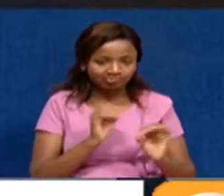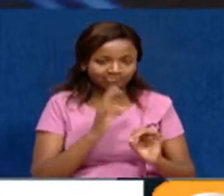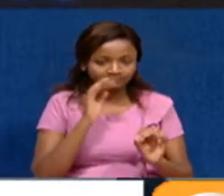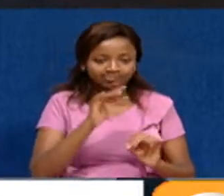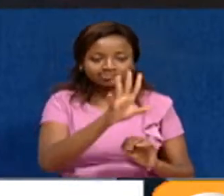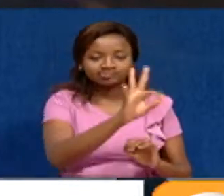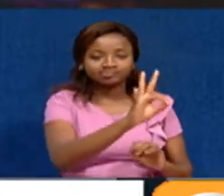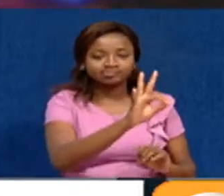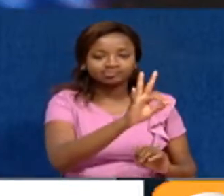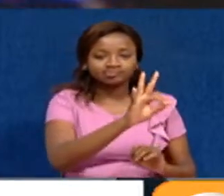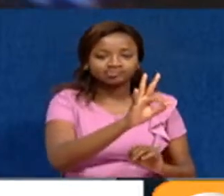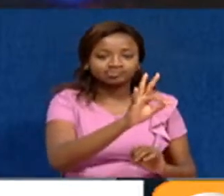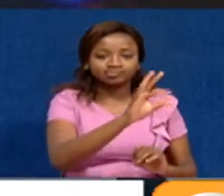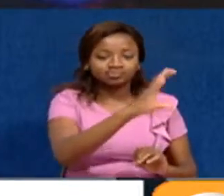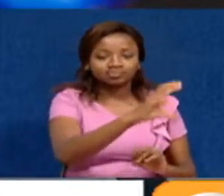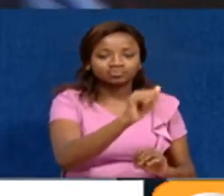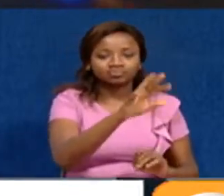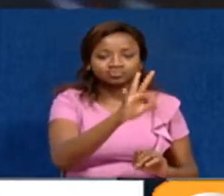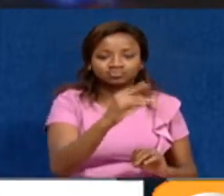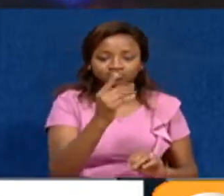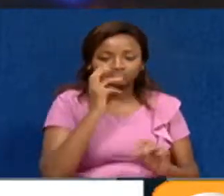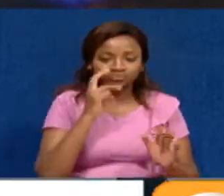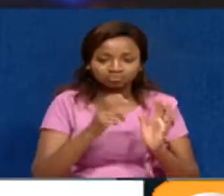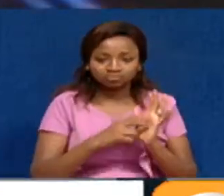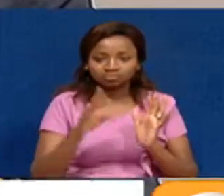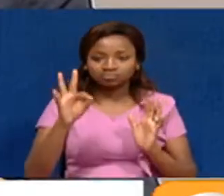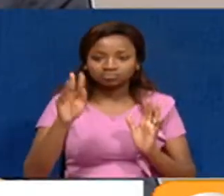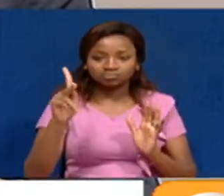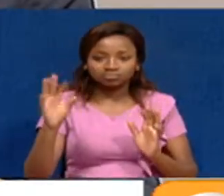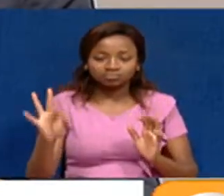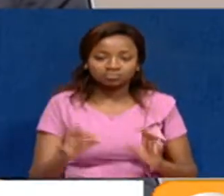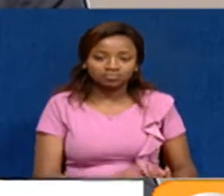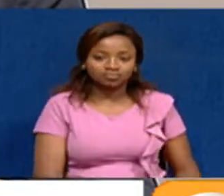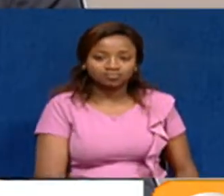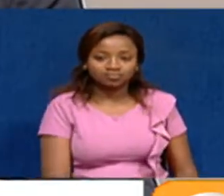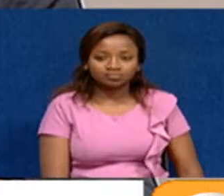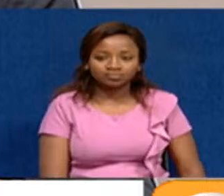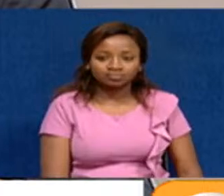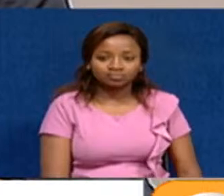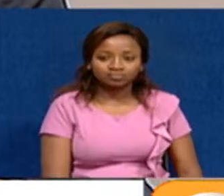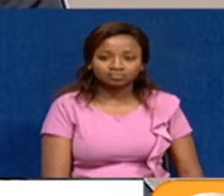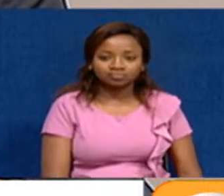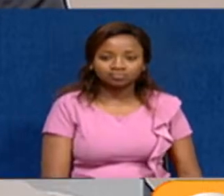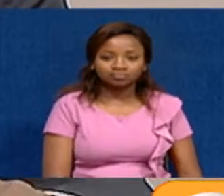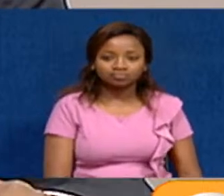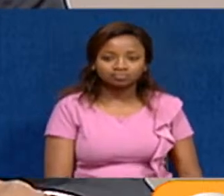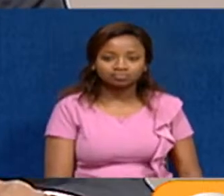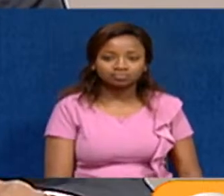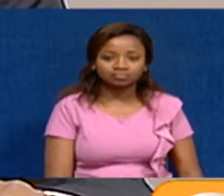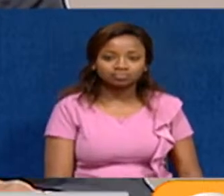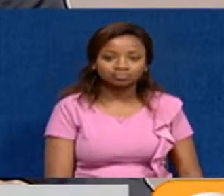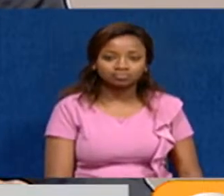is FKF in this case. Can you respond before we take the break? Yeah, thank you, Mauran. Thank you, Aduda. And